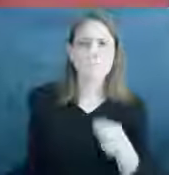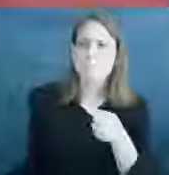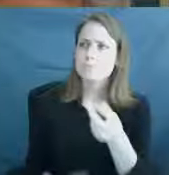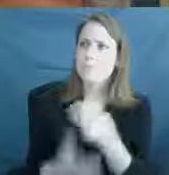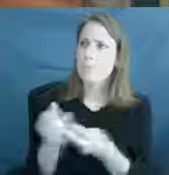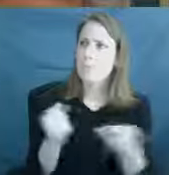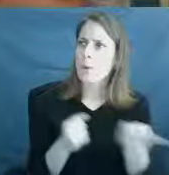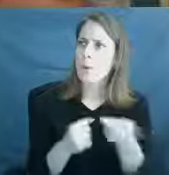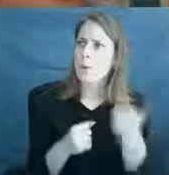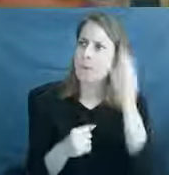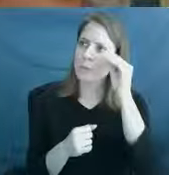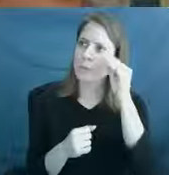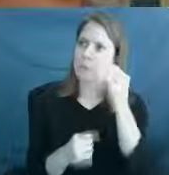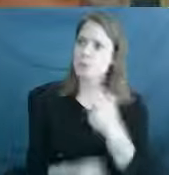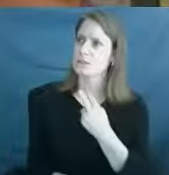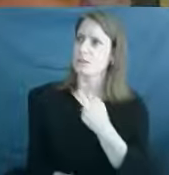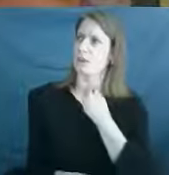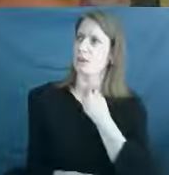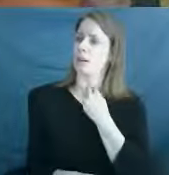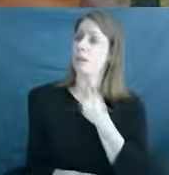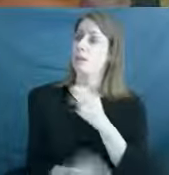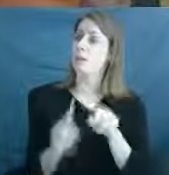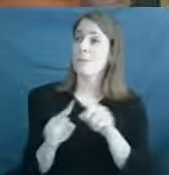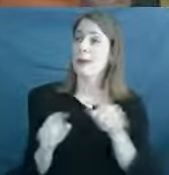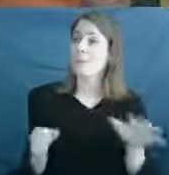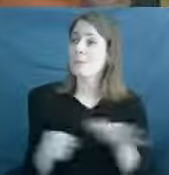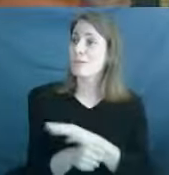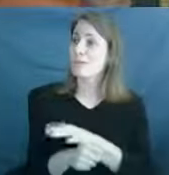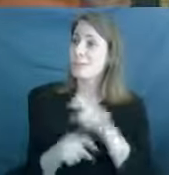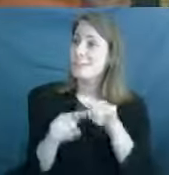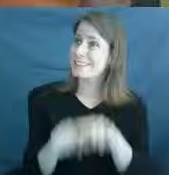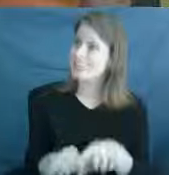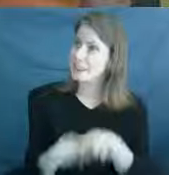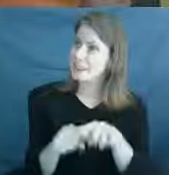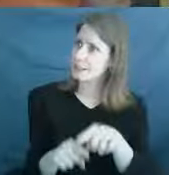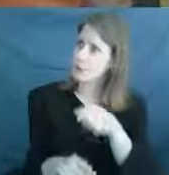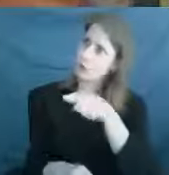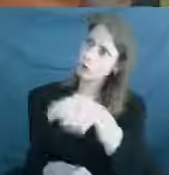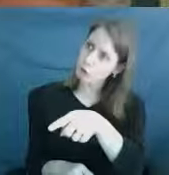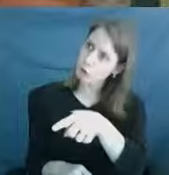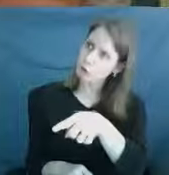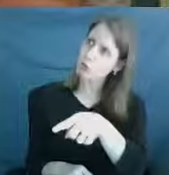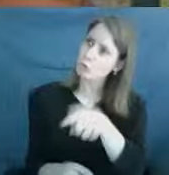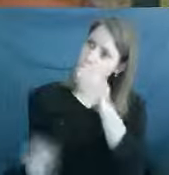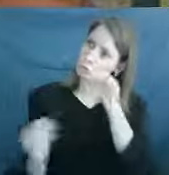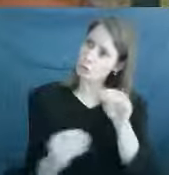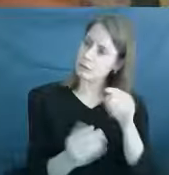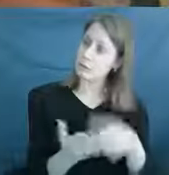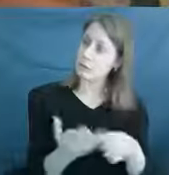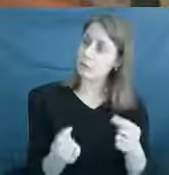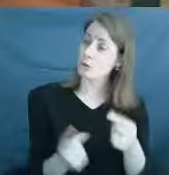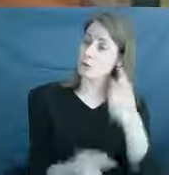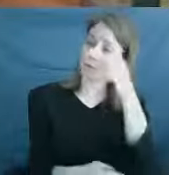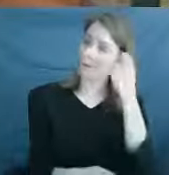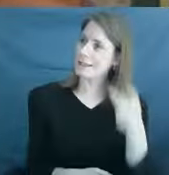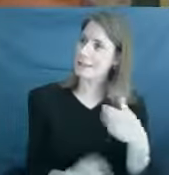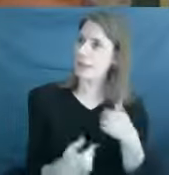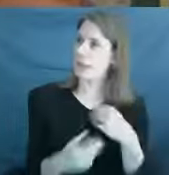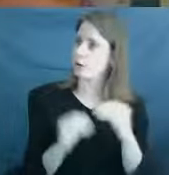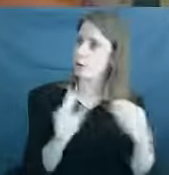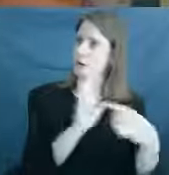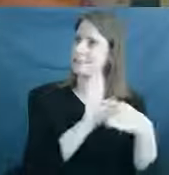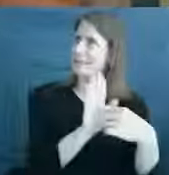do that. Okay, we'll go through it in a second. They both got stuck, but they were more or less wholly